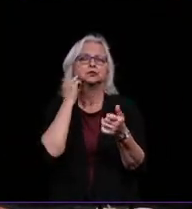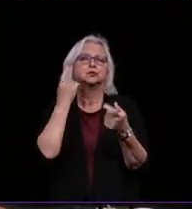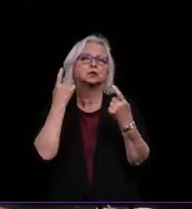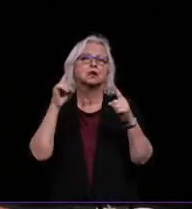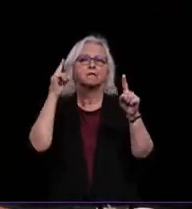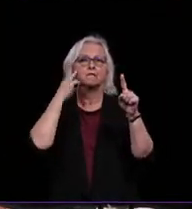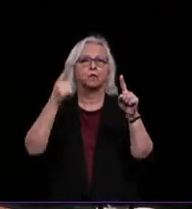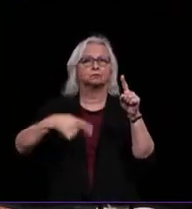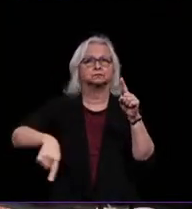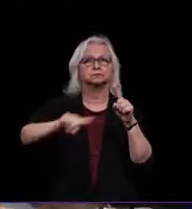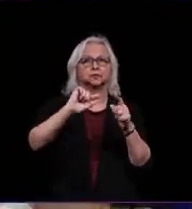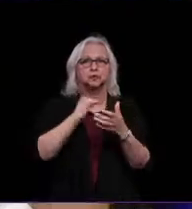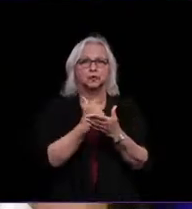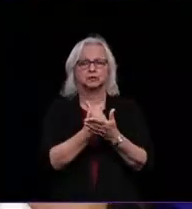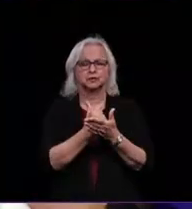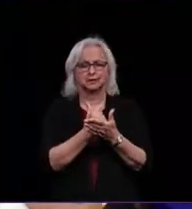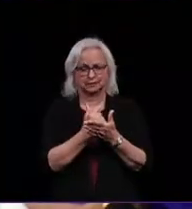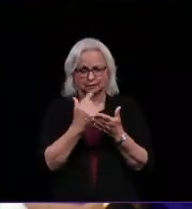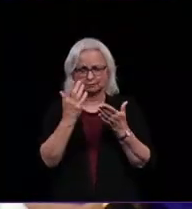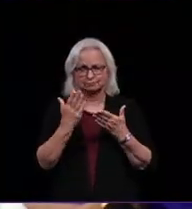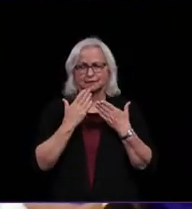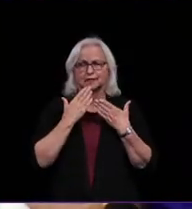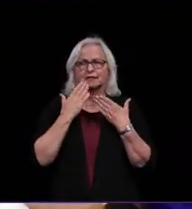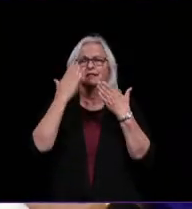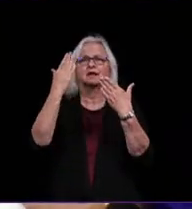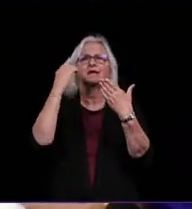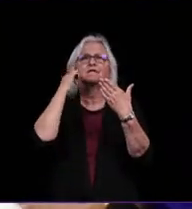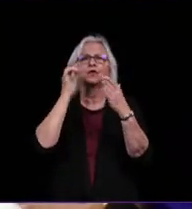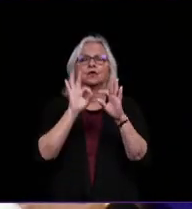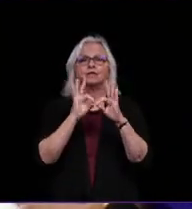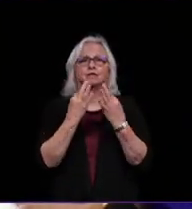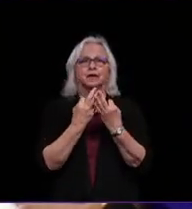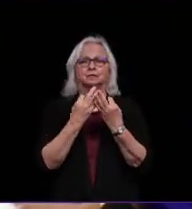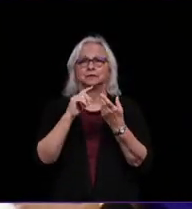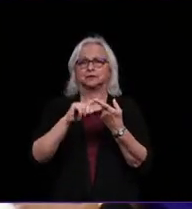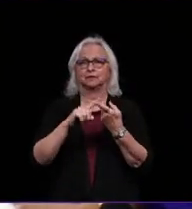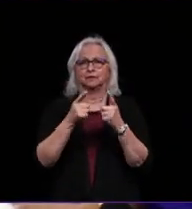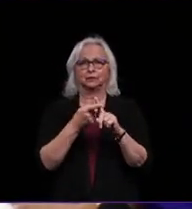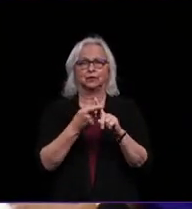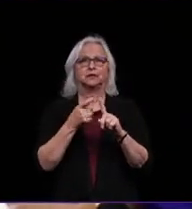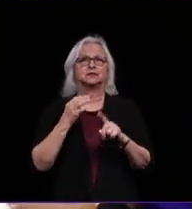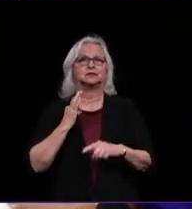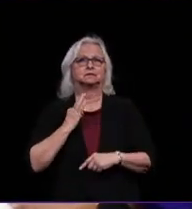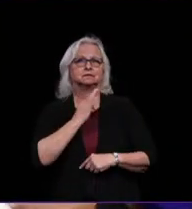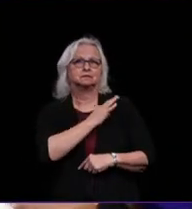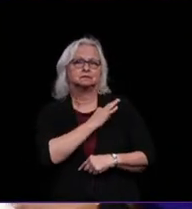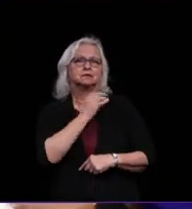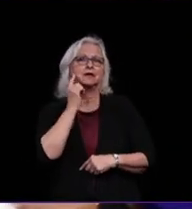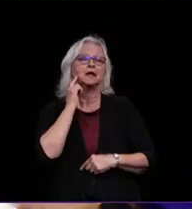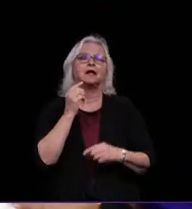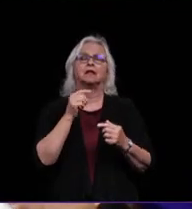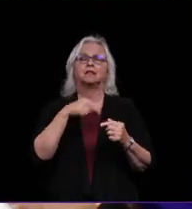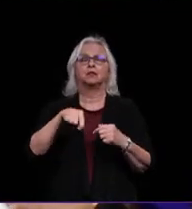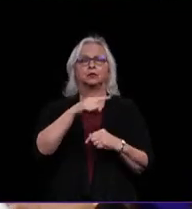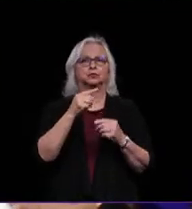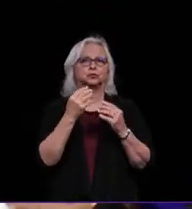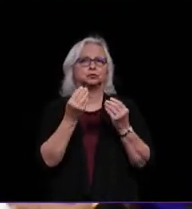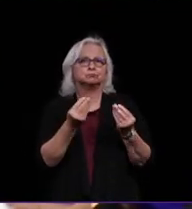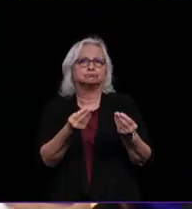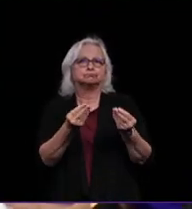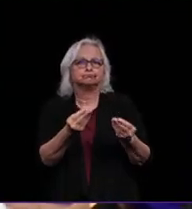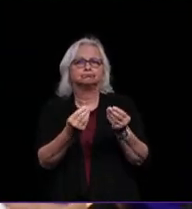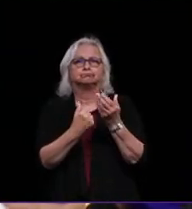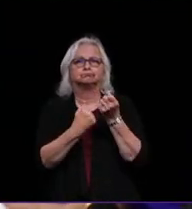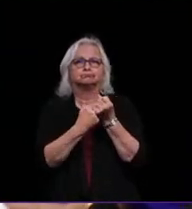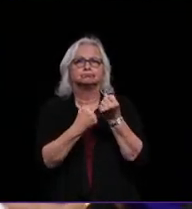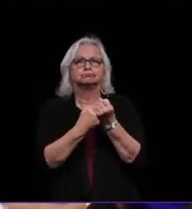class. We especially want to offer thanks for our families, friends, faculty, and mentors that have guided and supported us